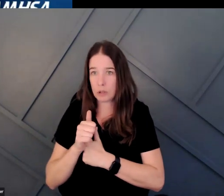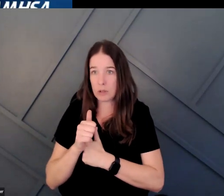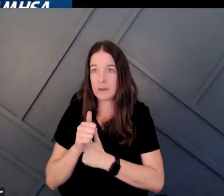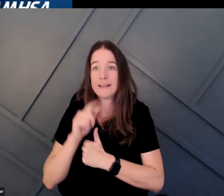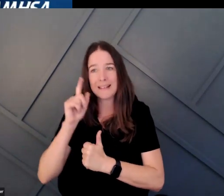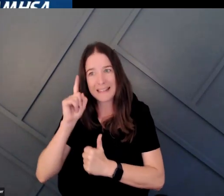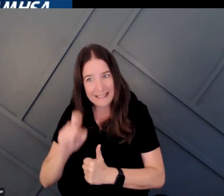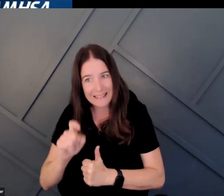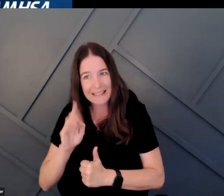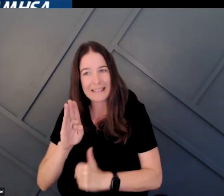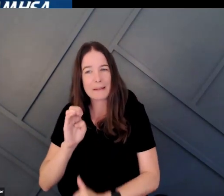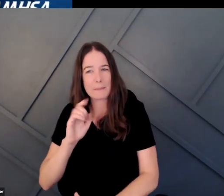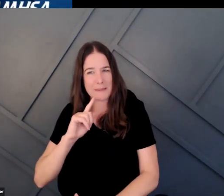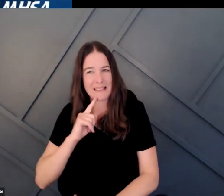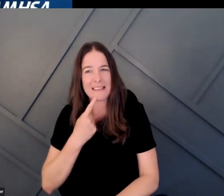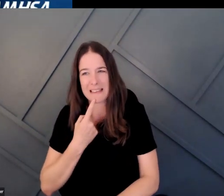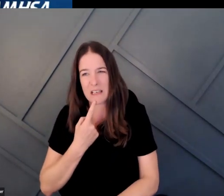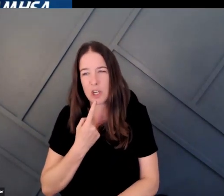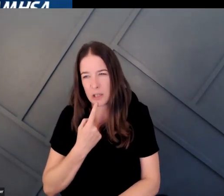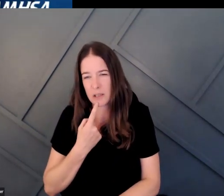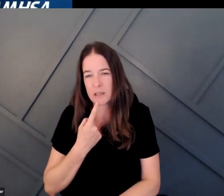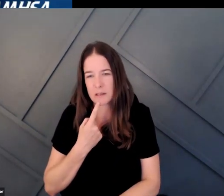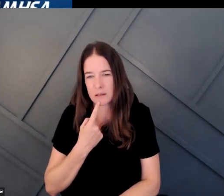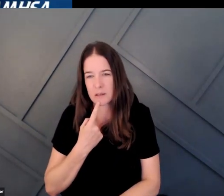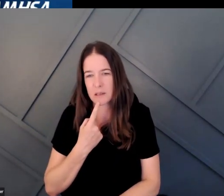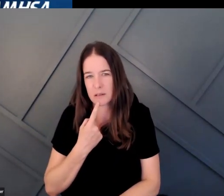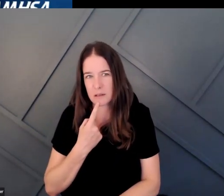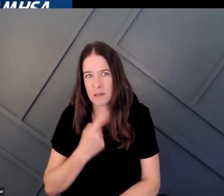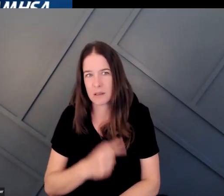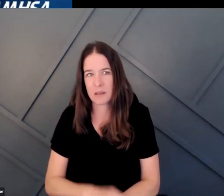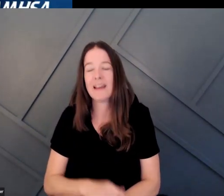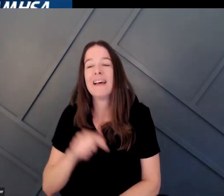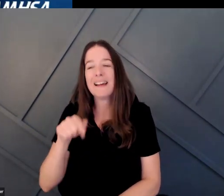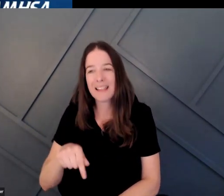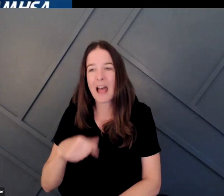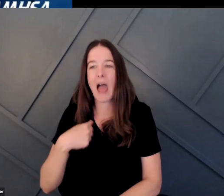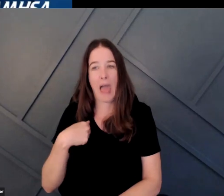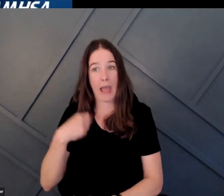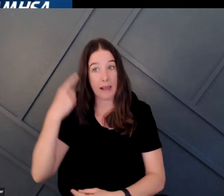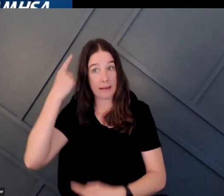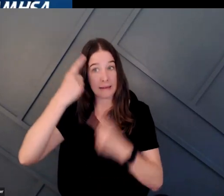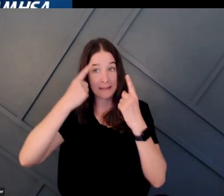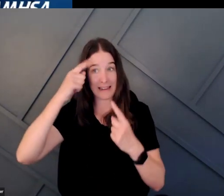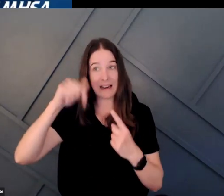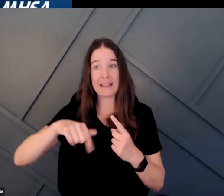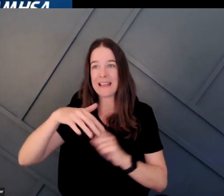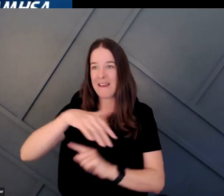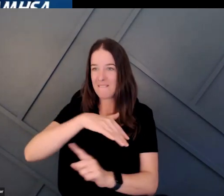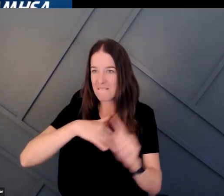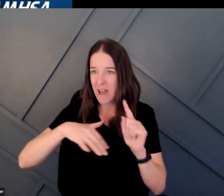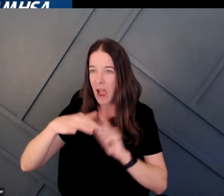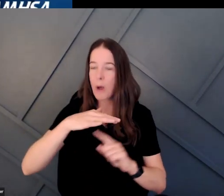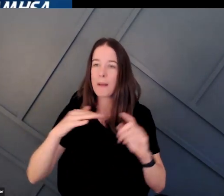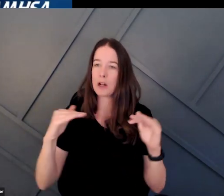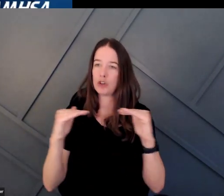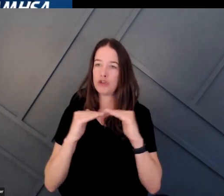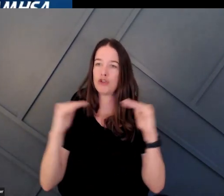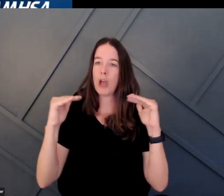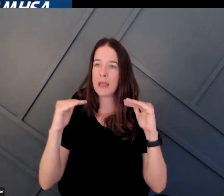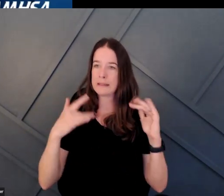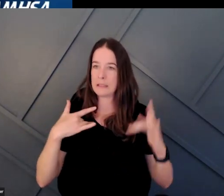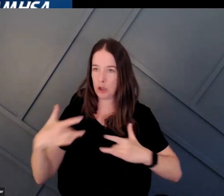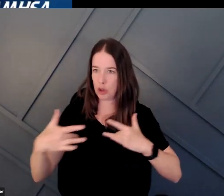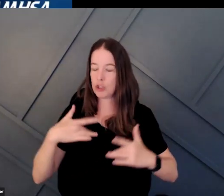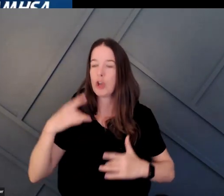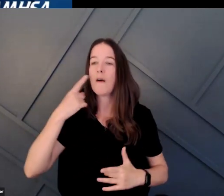environmental justice world. I would consider this an environmental justice concern for people with serious mental illness and substance use